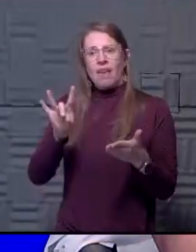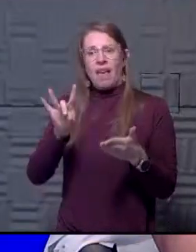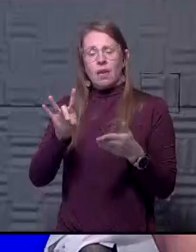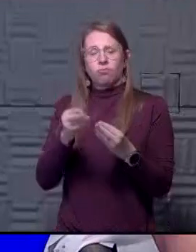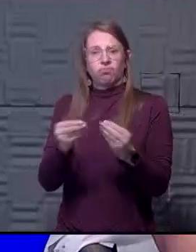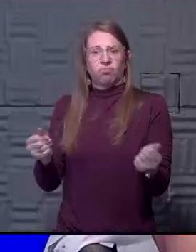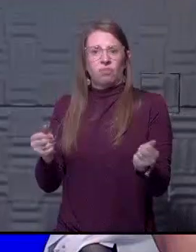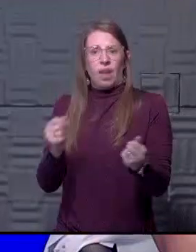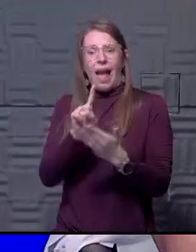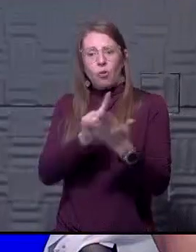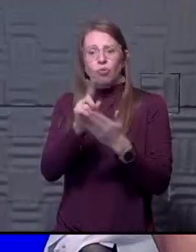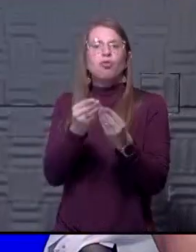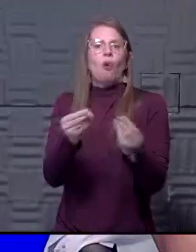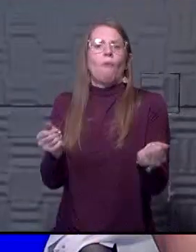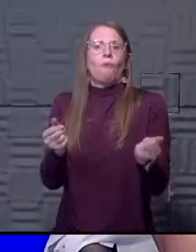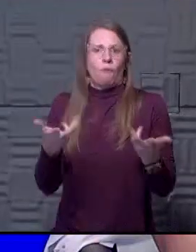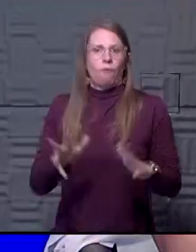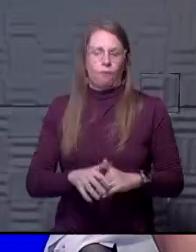hours.